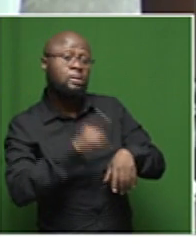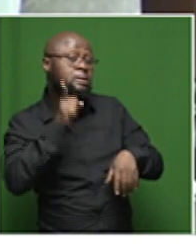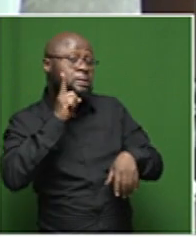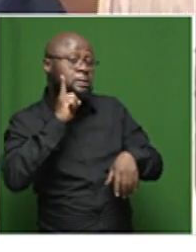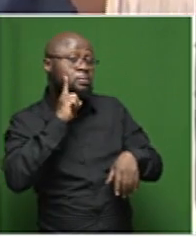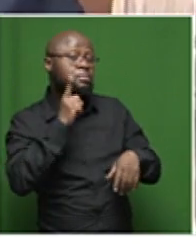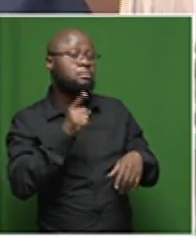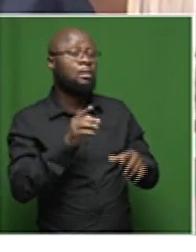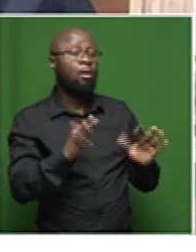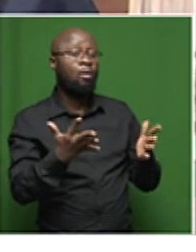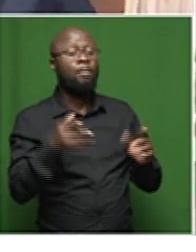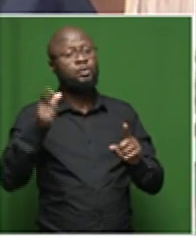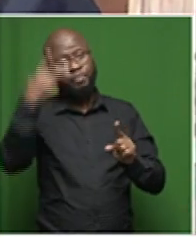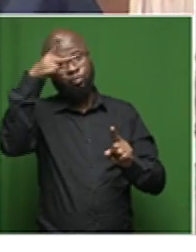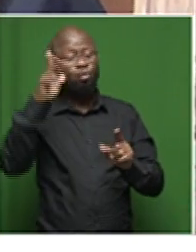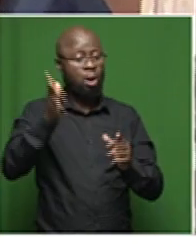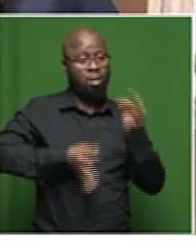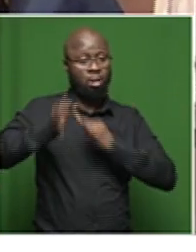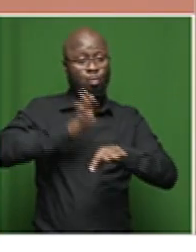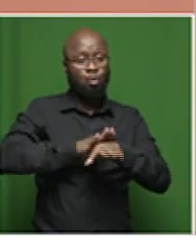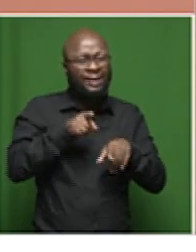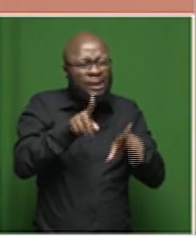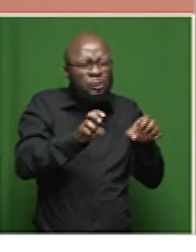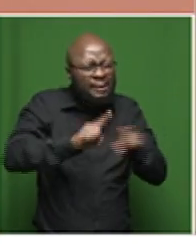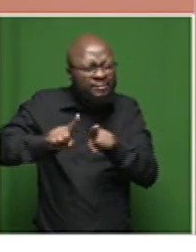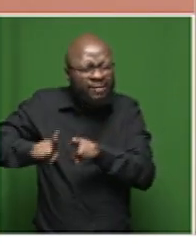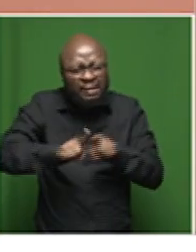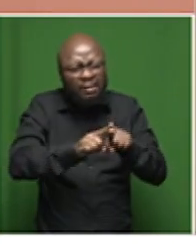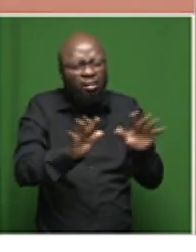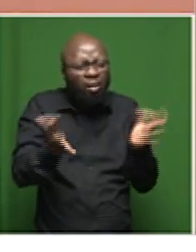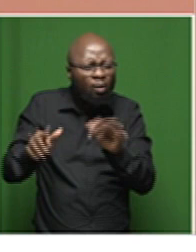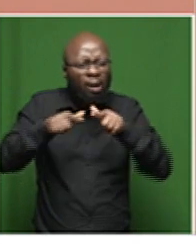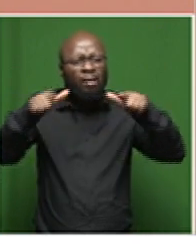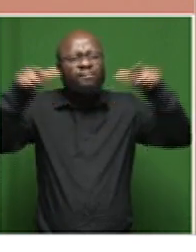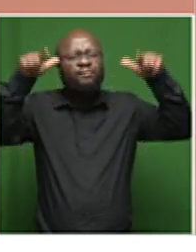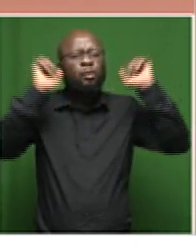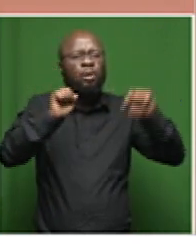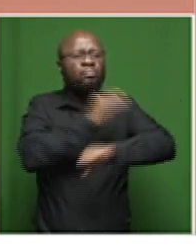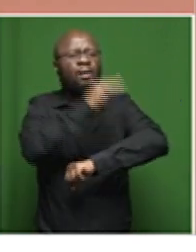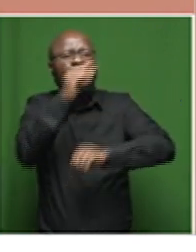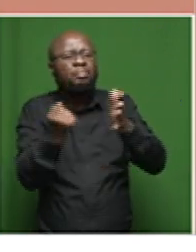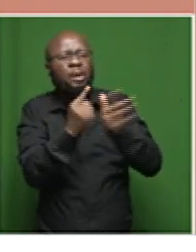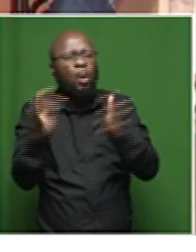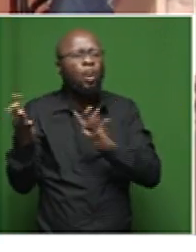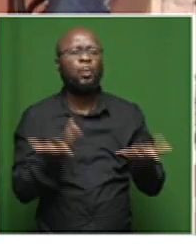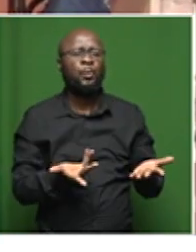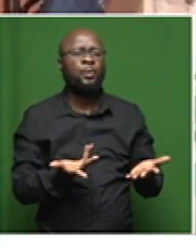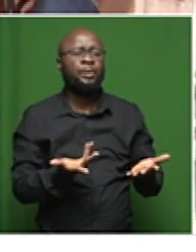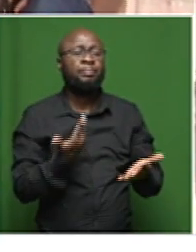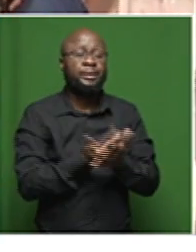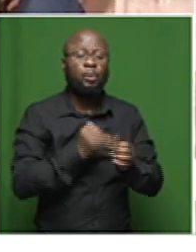urgently, because there are different grades of this pregnancy-induced hypertension, and the worst of it is what is called preeclampsia, which can be deadly to the